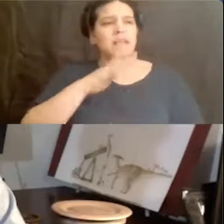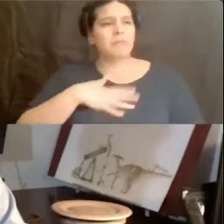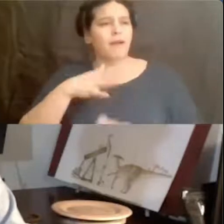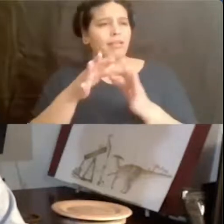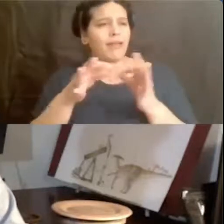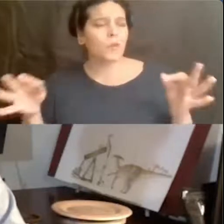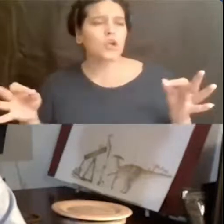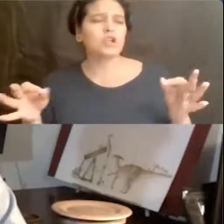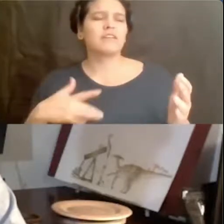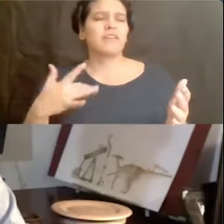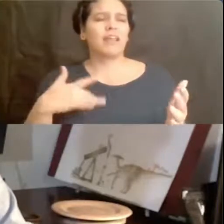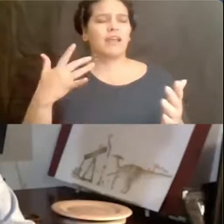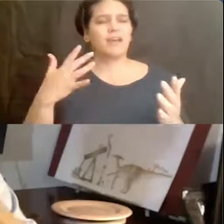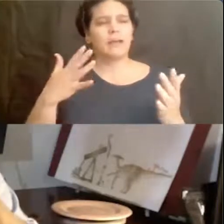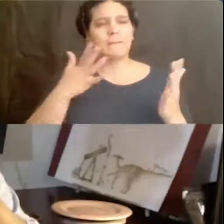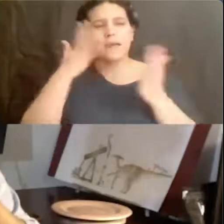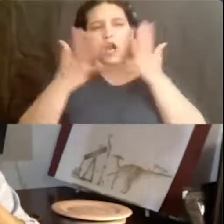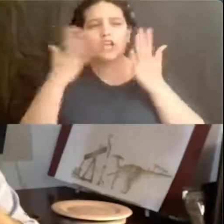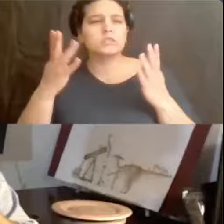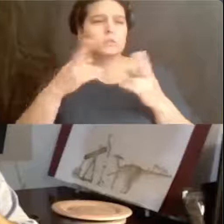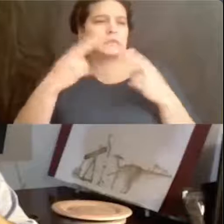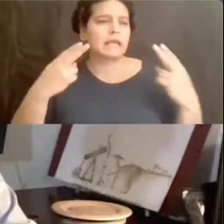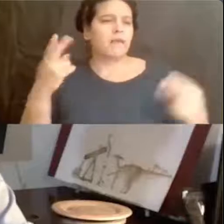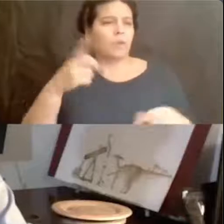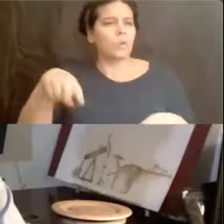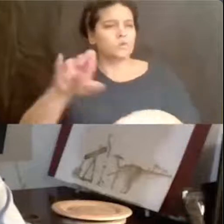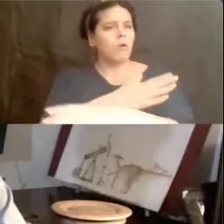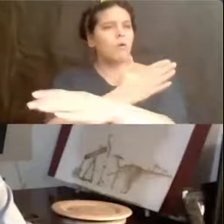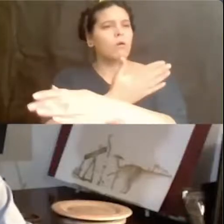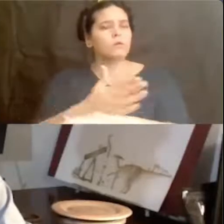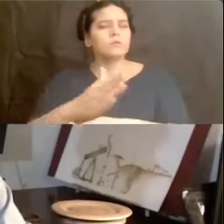feeling embarrassed to sing the songs.